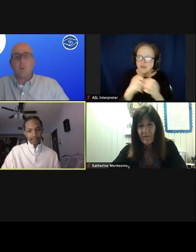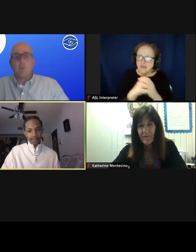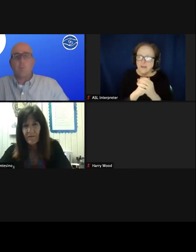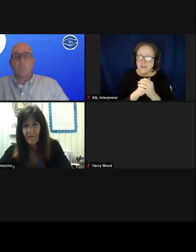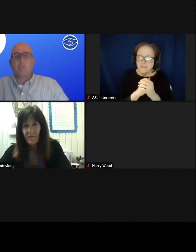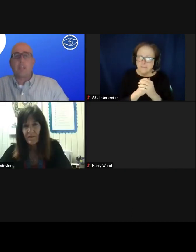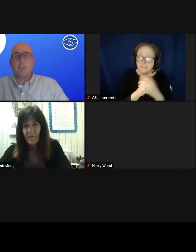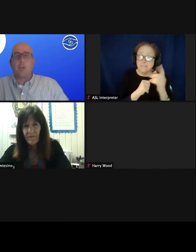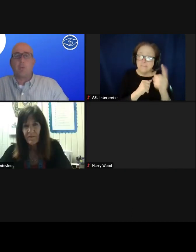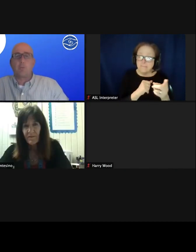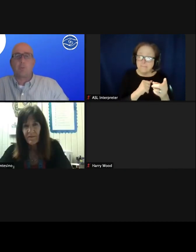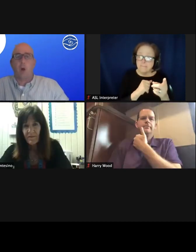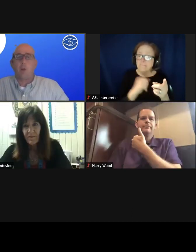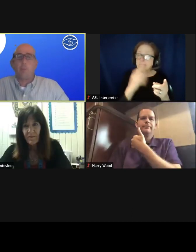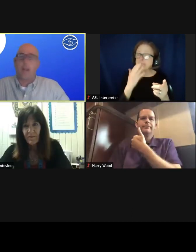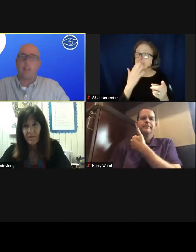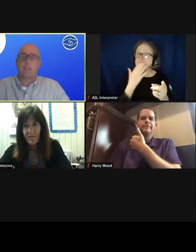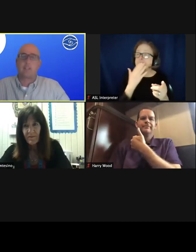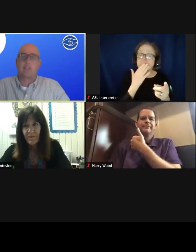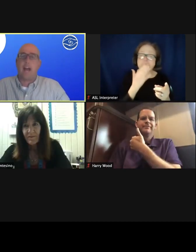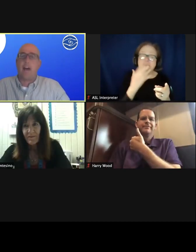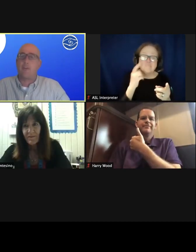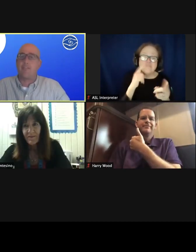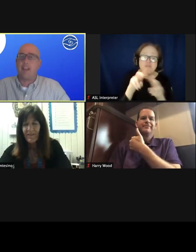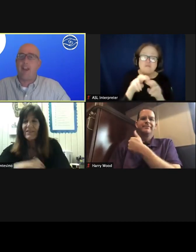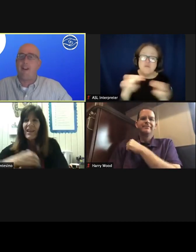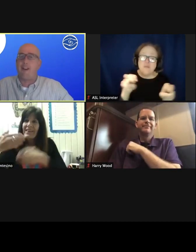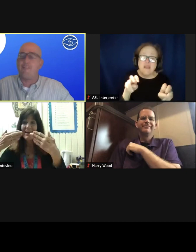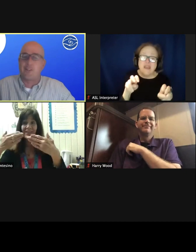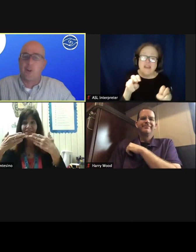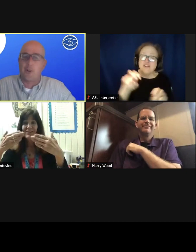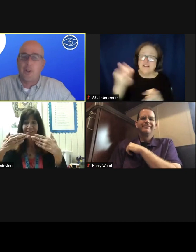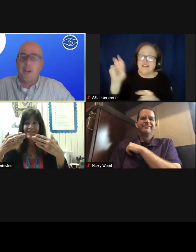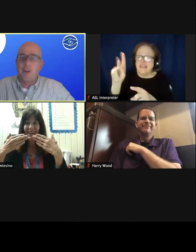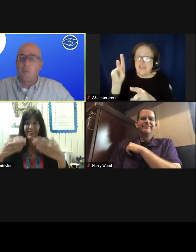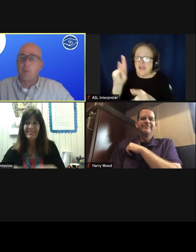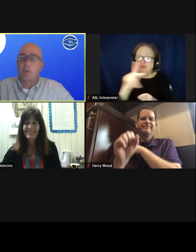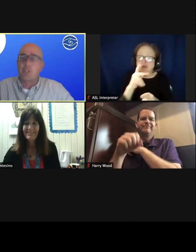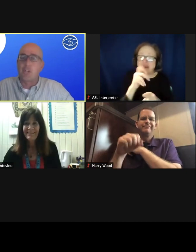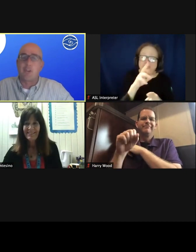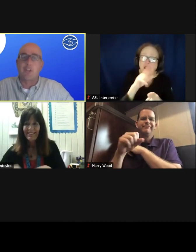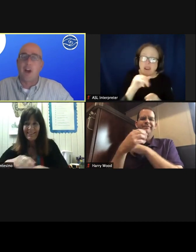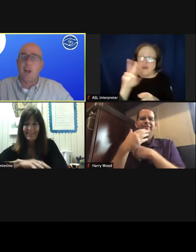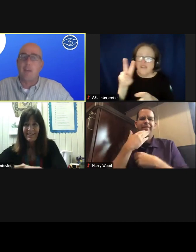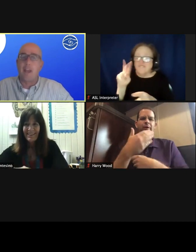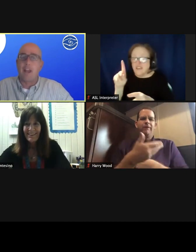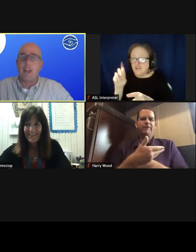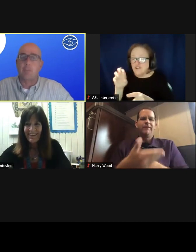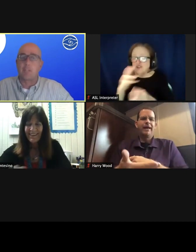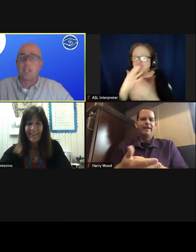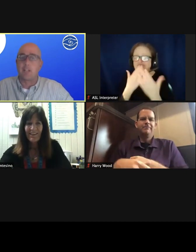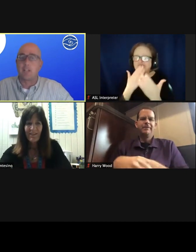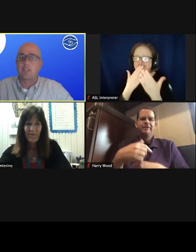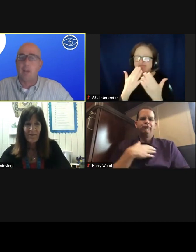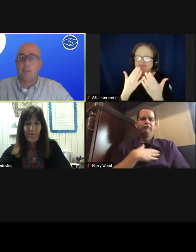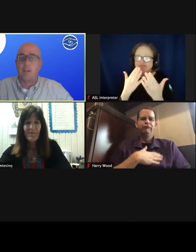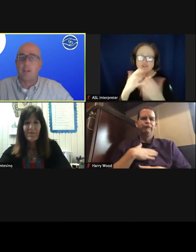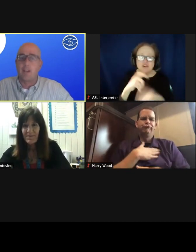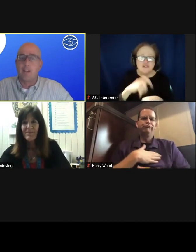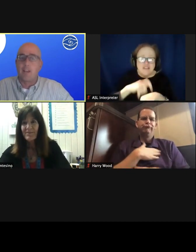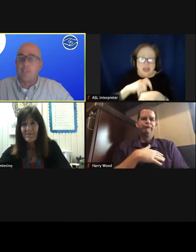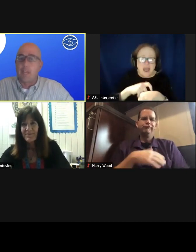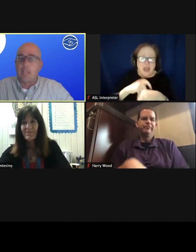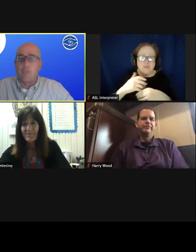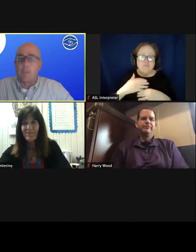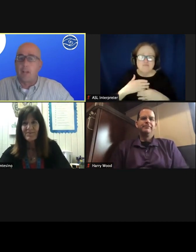So thank you to all our panelists, Catherine, Harry, and Victor. We appreciate your time and expertise on this topic.